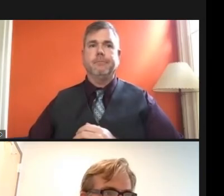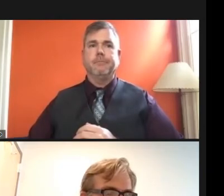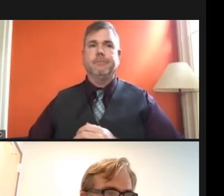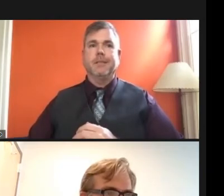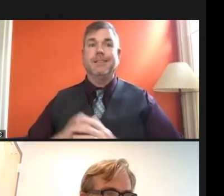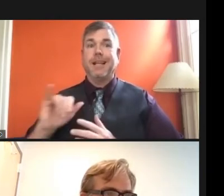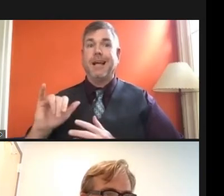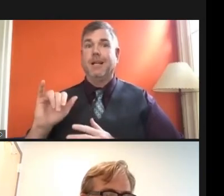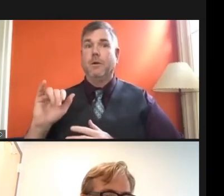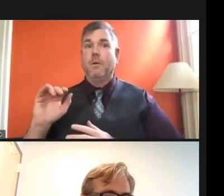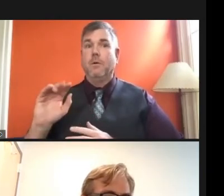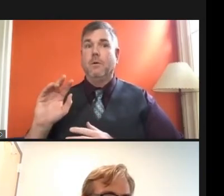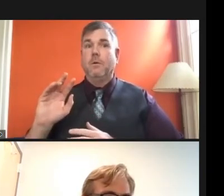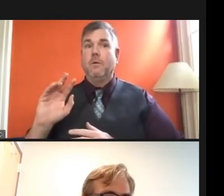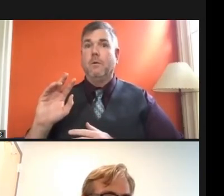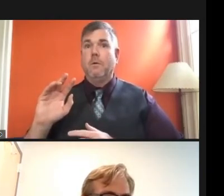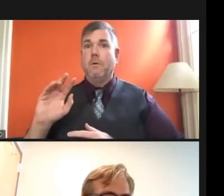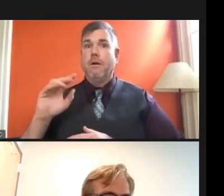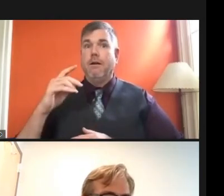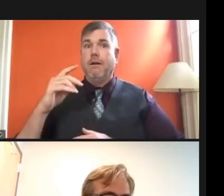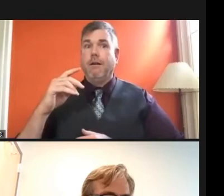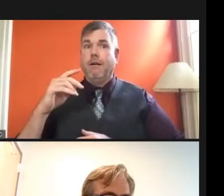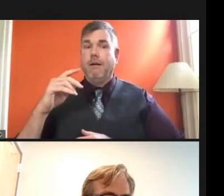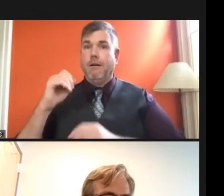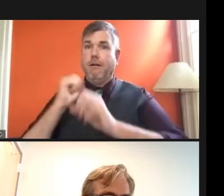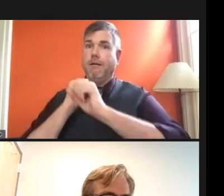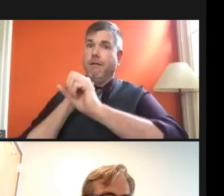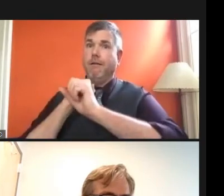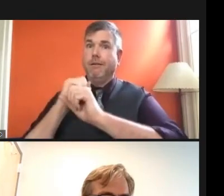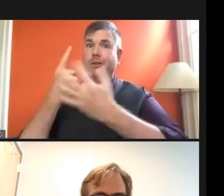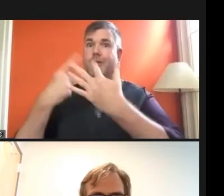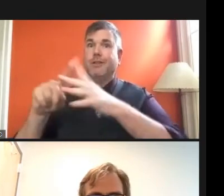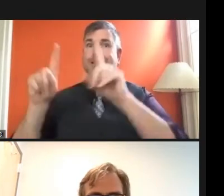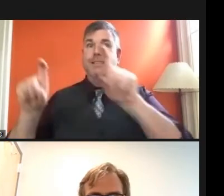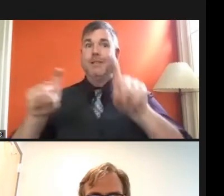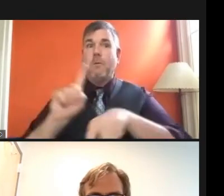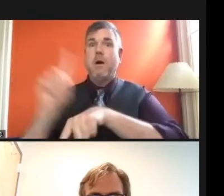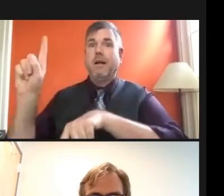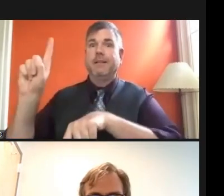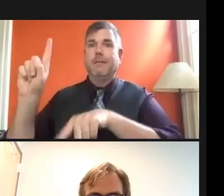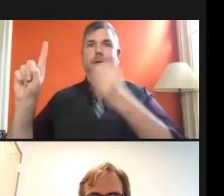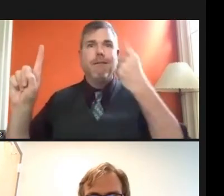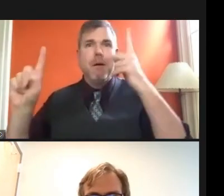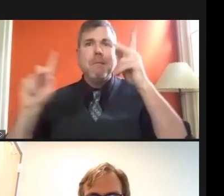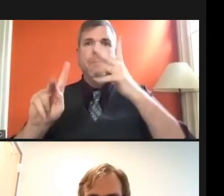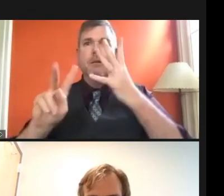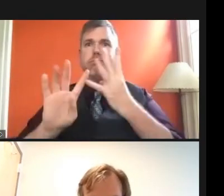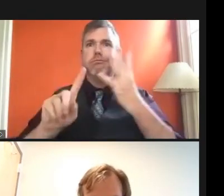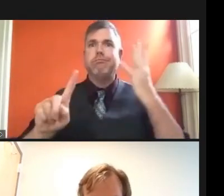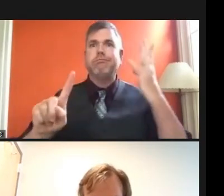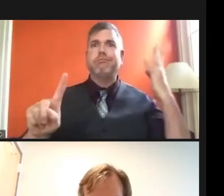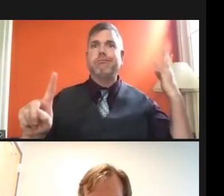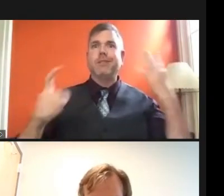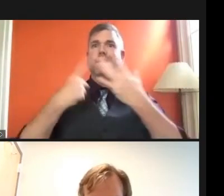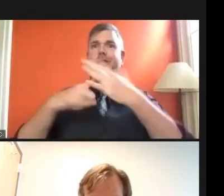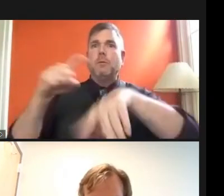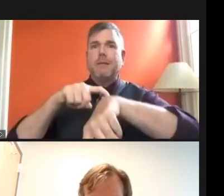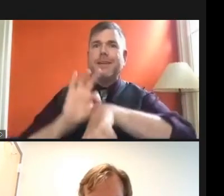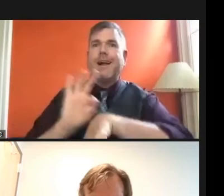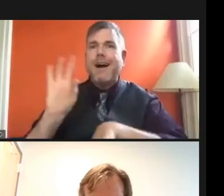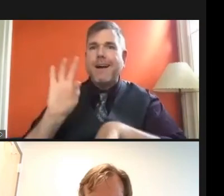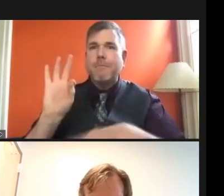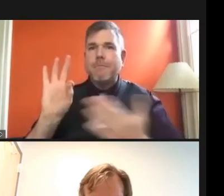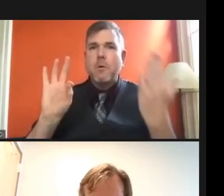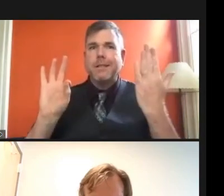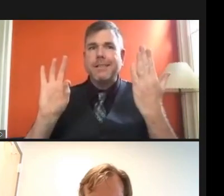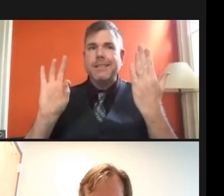an extraordinary job getting out information that testing is really important. And now we're trying to really work with people to make sure that we get resources